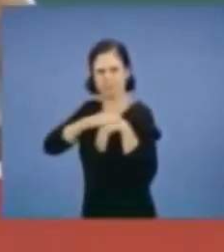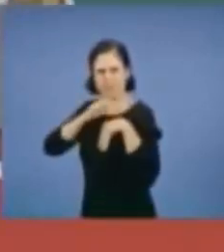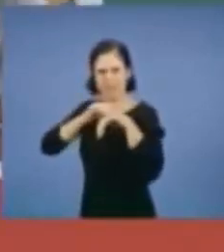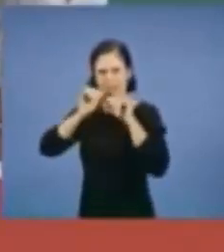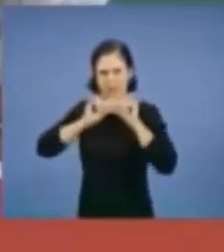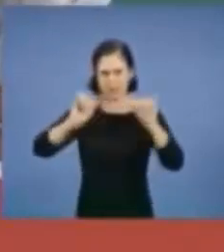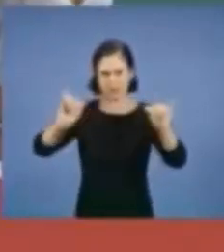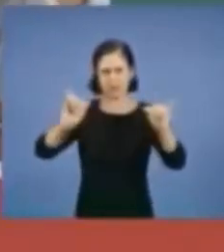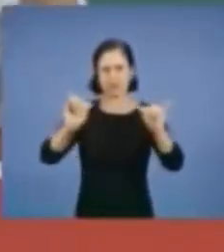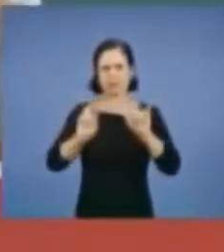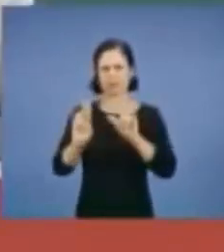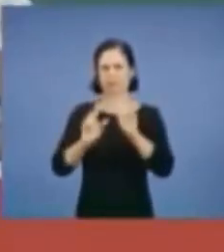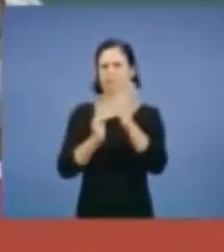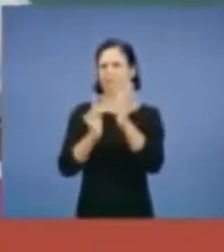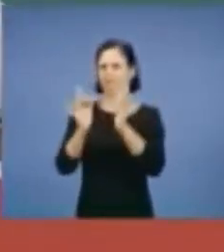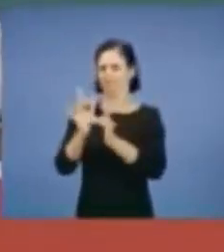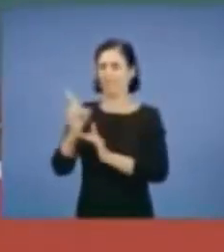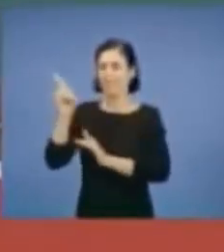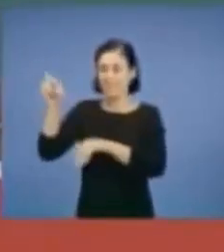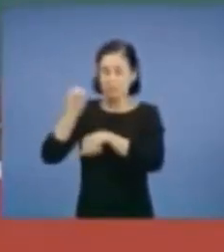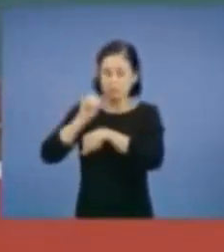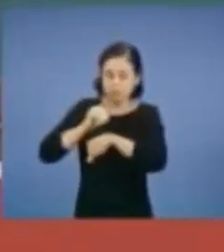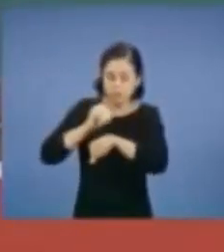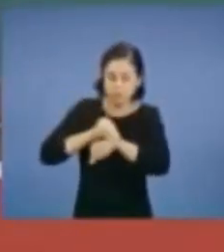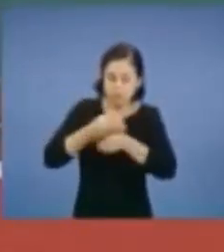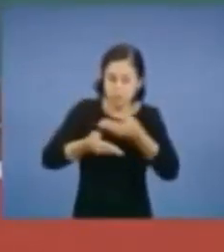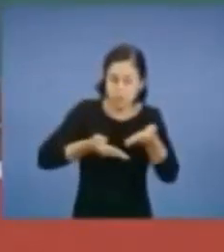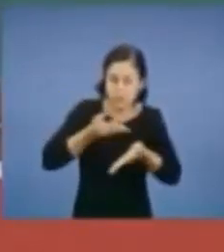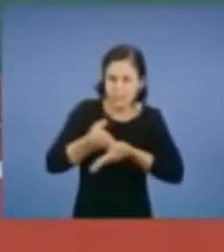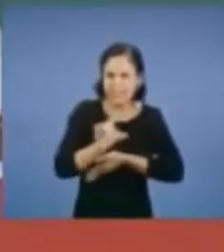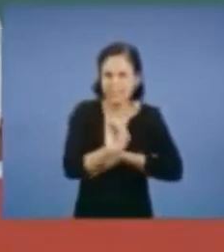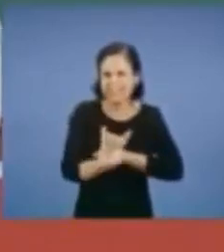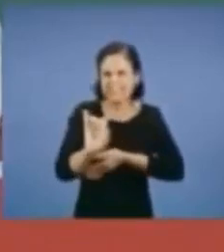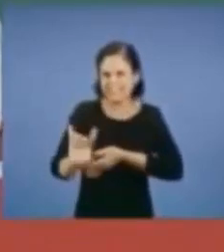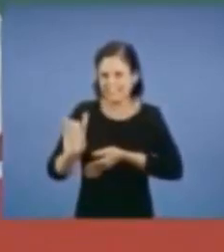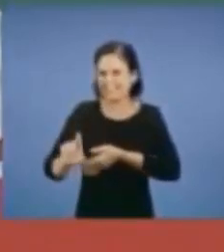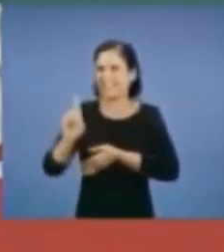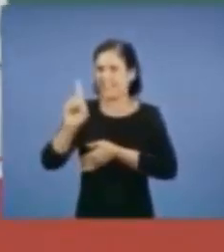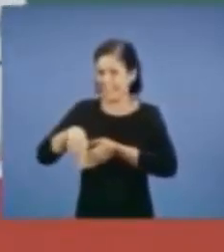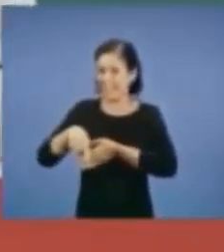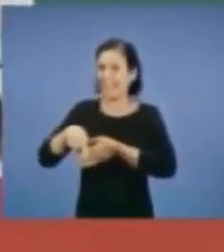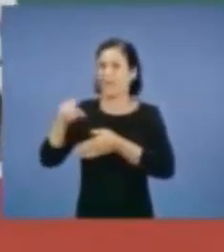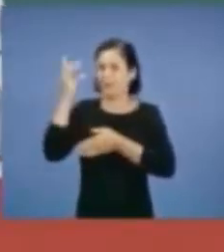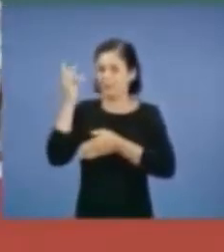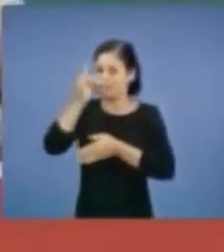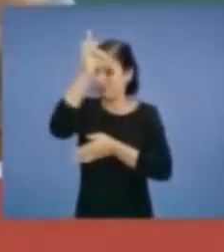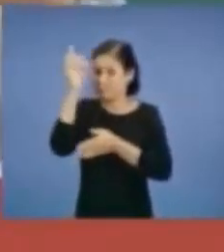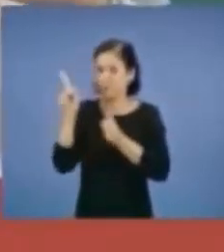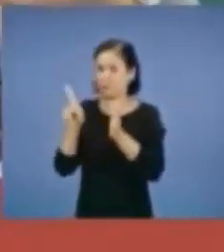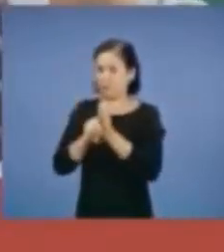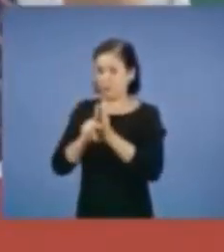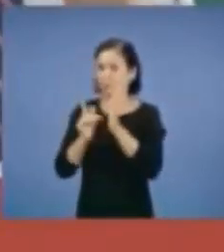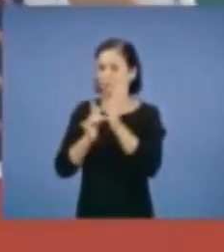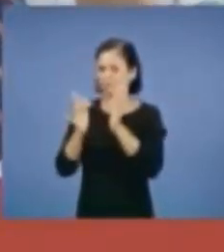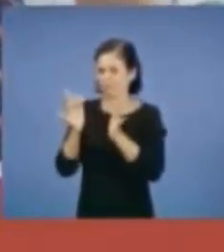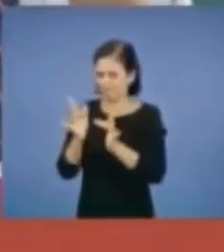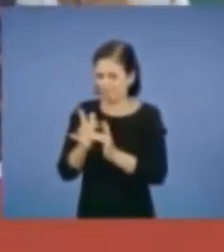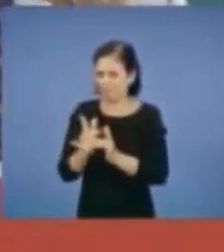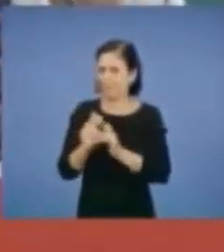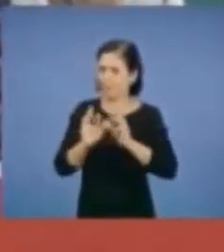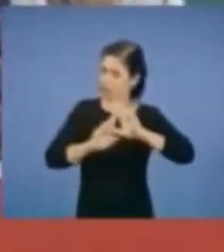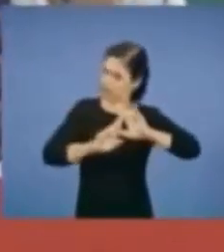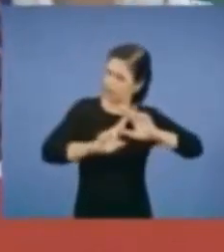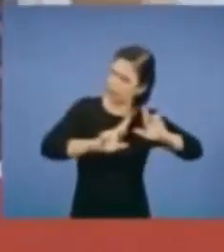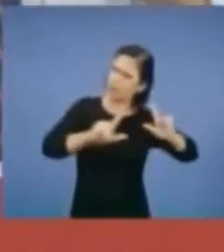he will manifest, and he will take care of your life. This is the Holy Spirit. So it